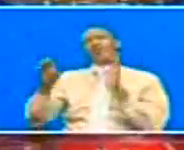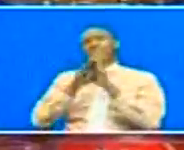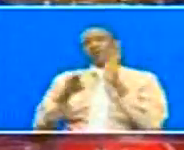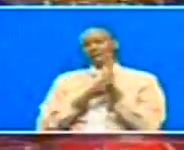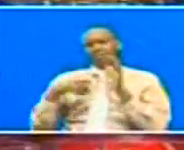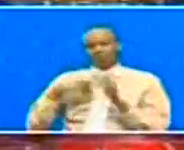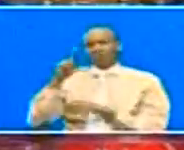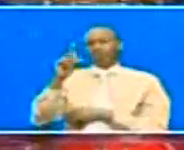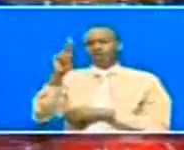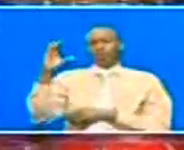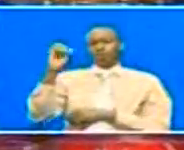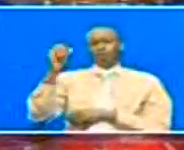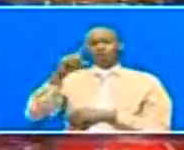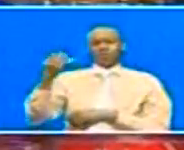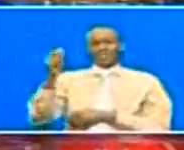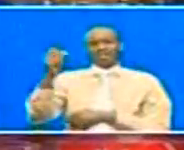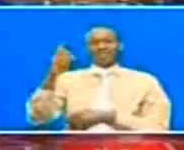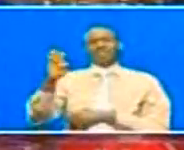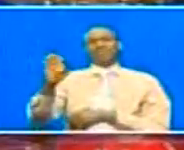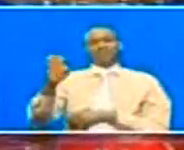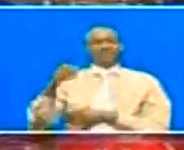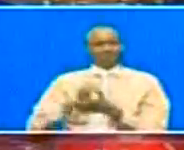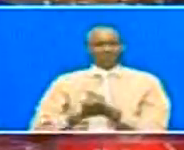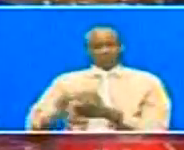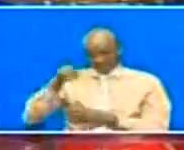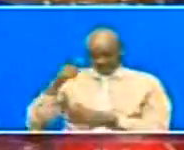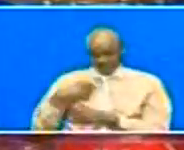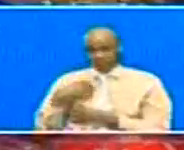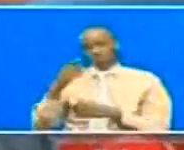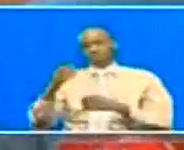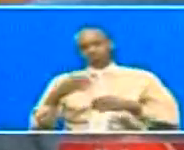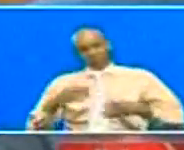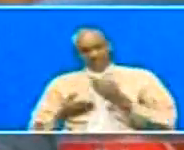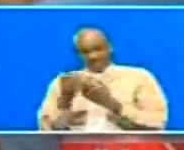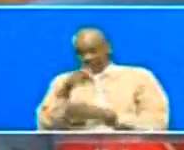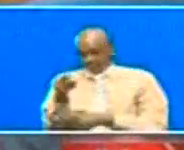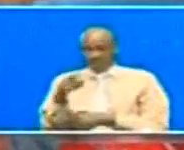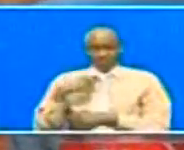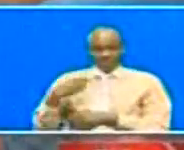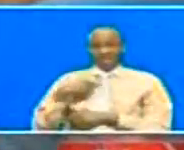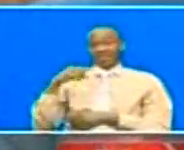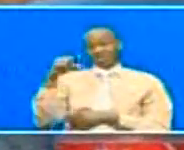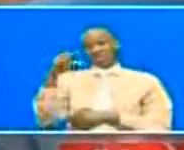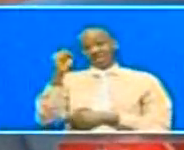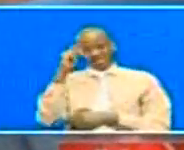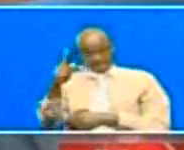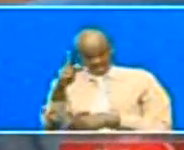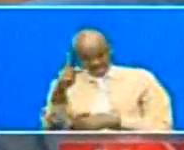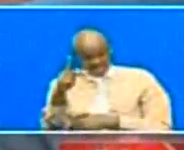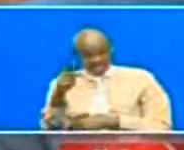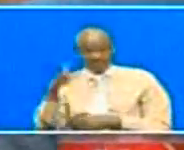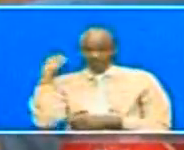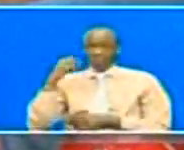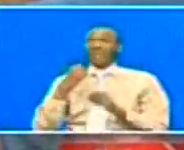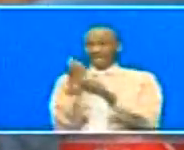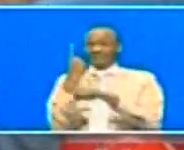Lukozade. Yes, yes, yes. What was the name? Lukozade. Ogua Pole na Lukozade. Yes. Sponsored by GSK. Mm-hmm. I did that for